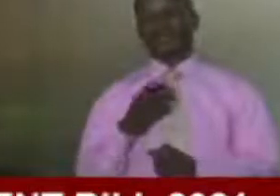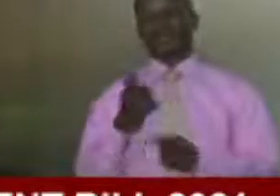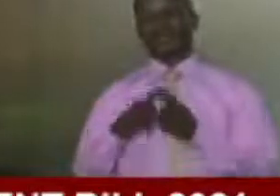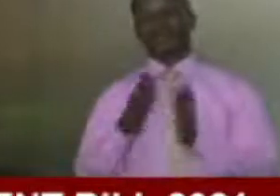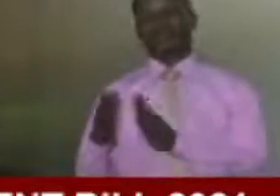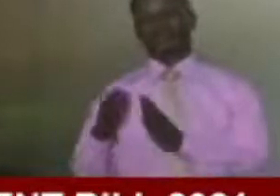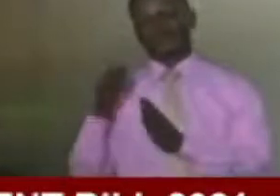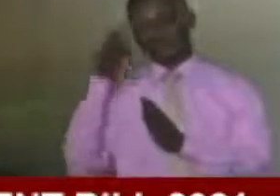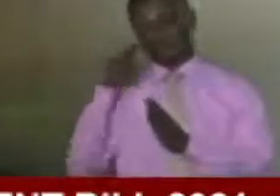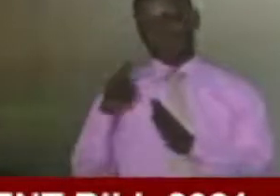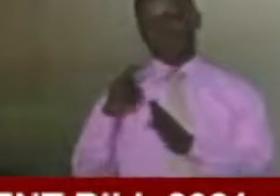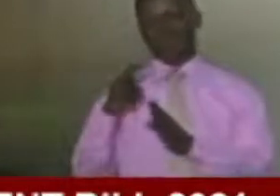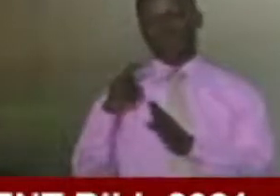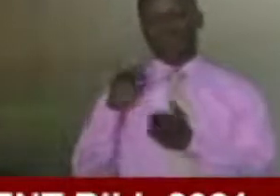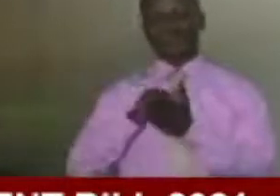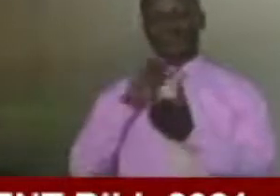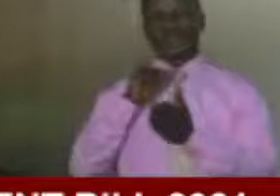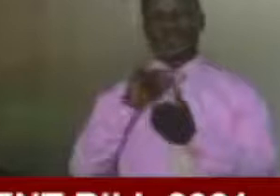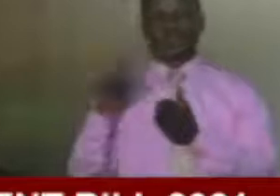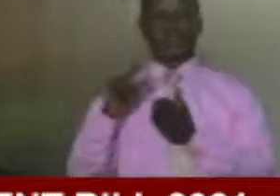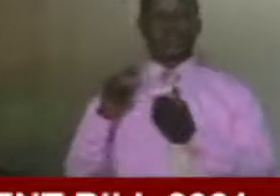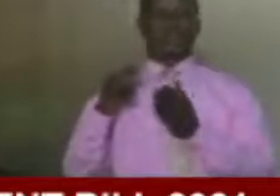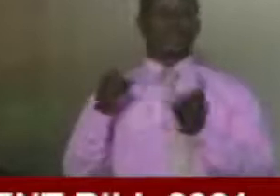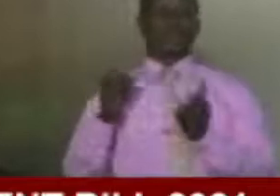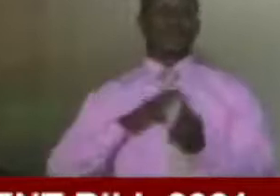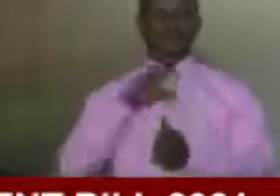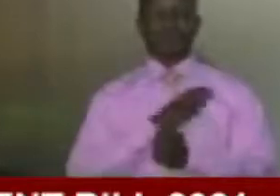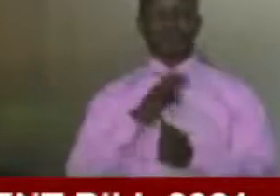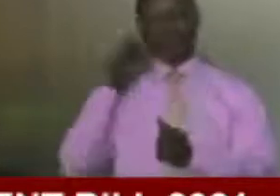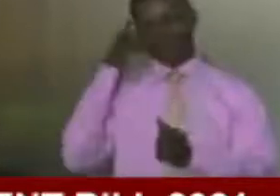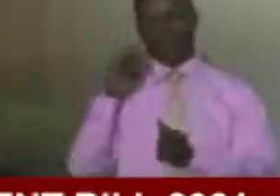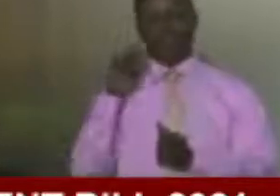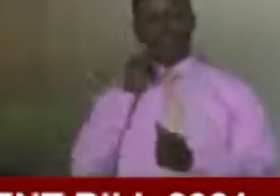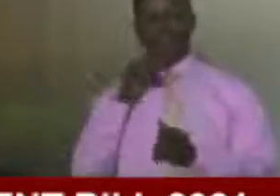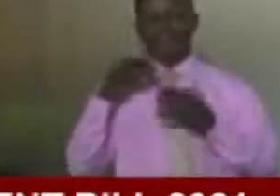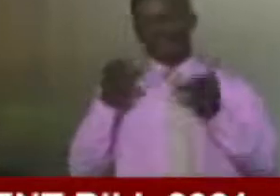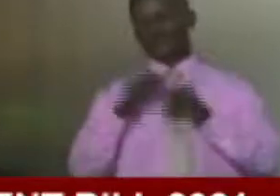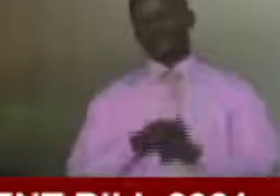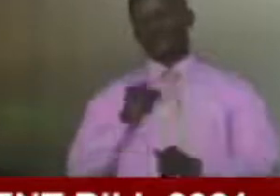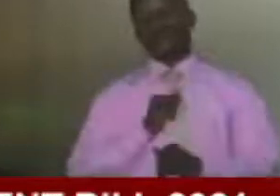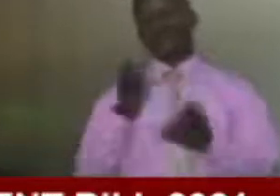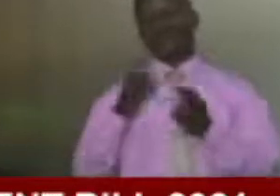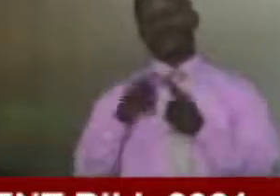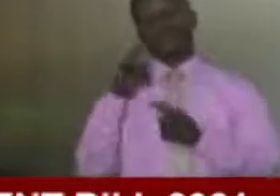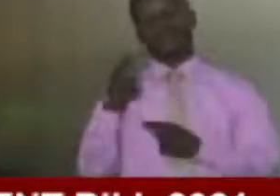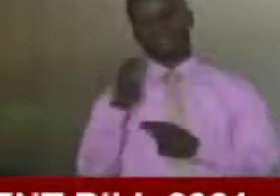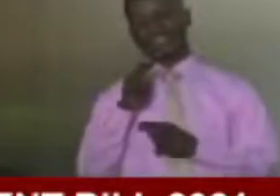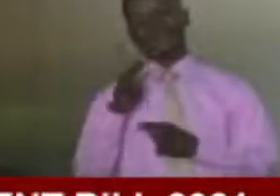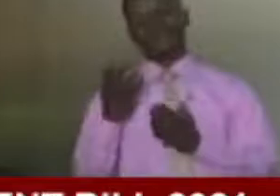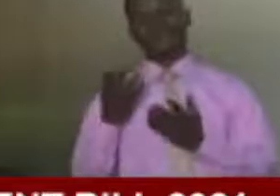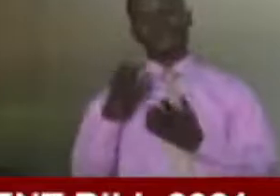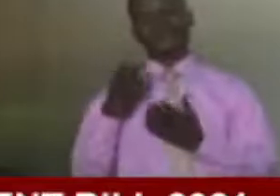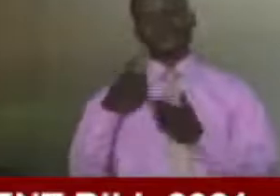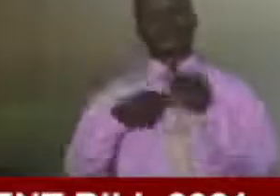Women Affairs and Gender for African Union Cluster Committee, Nigeria. I once came across an article that said, interrogating